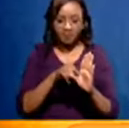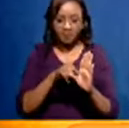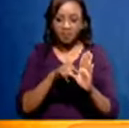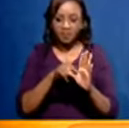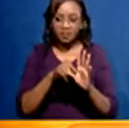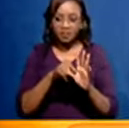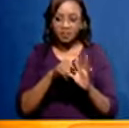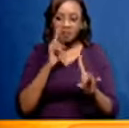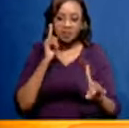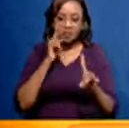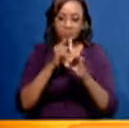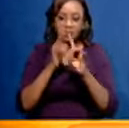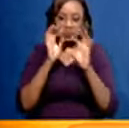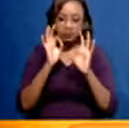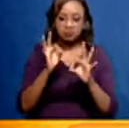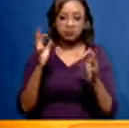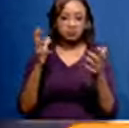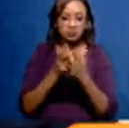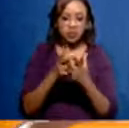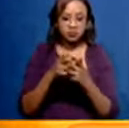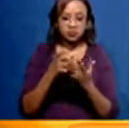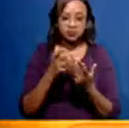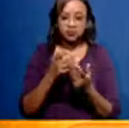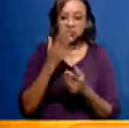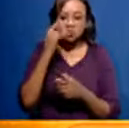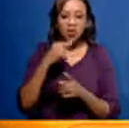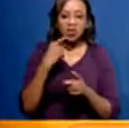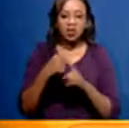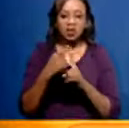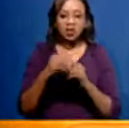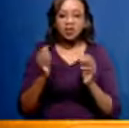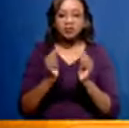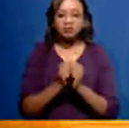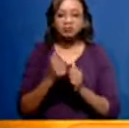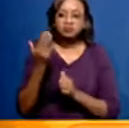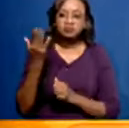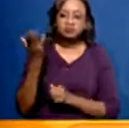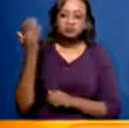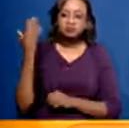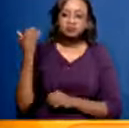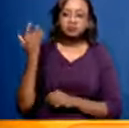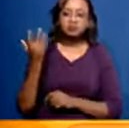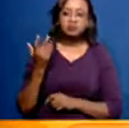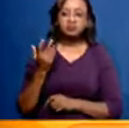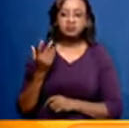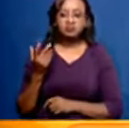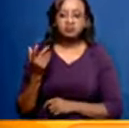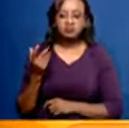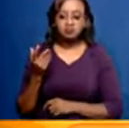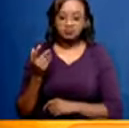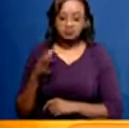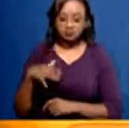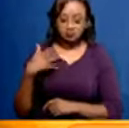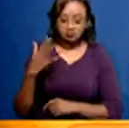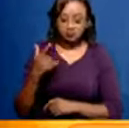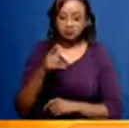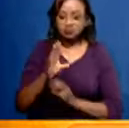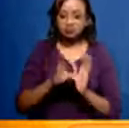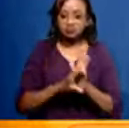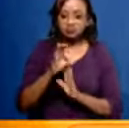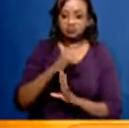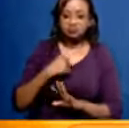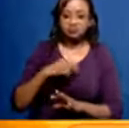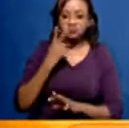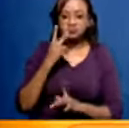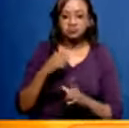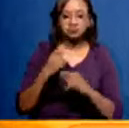for purpose. Hmm. Because as I said 10 minutes ago, let's say the key lenses for curriculum has changed over time because the labor